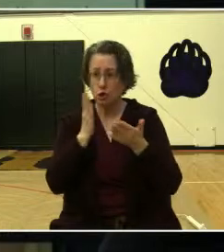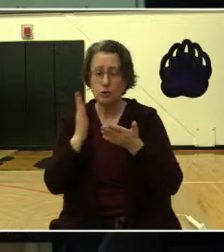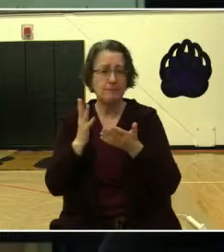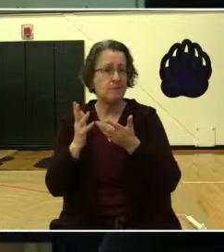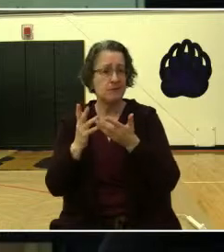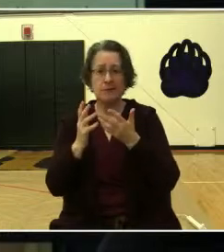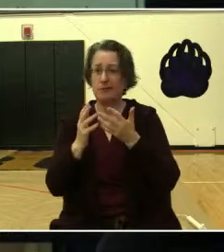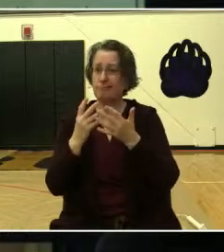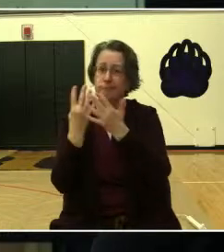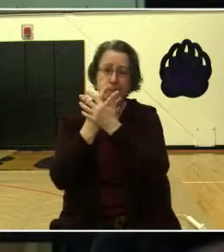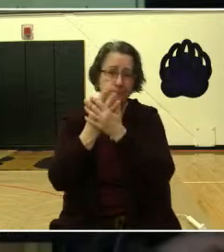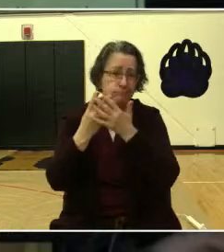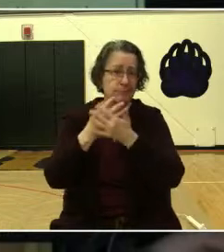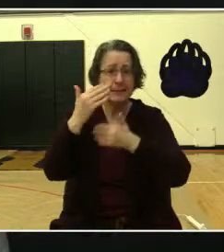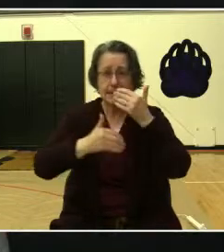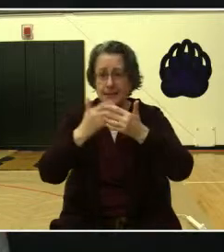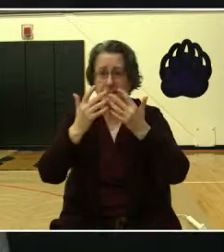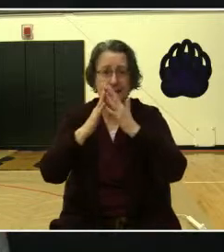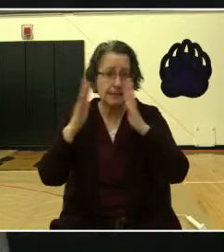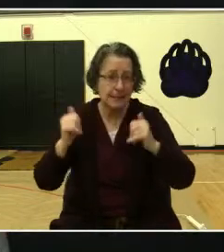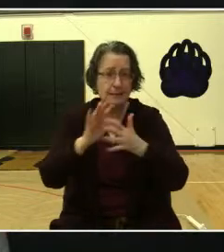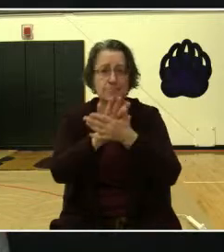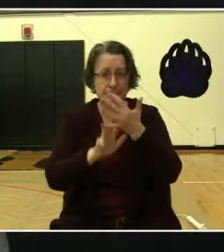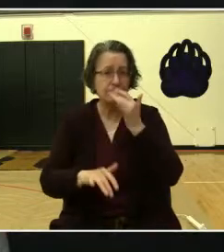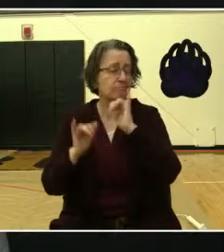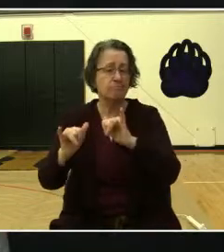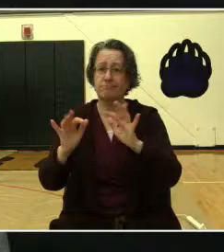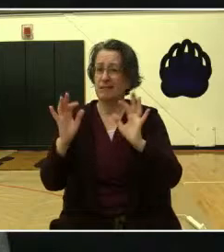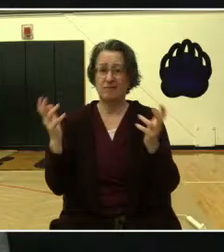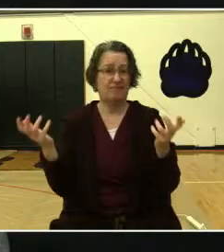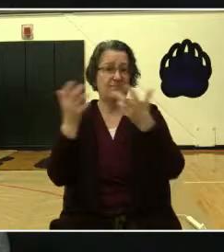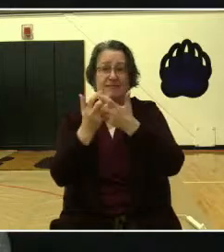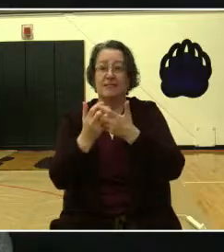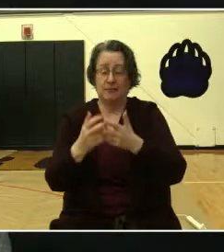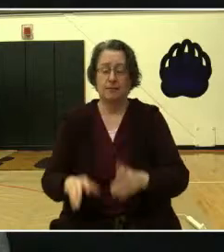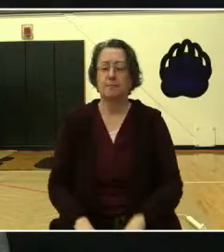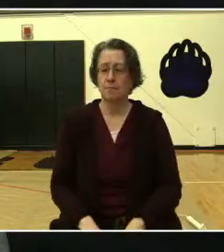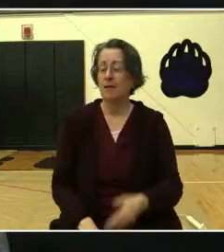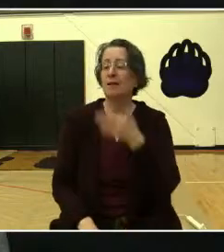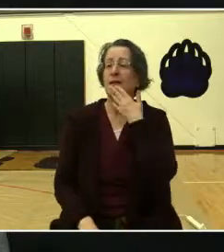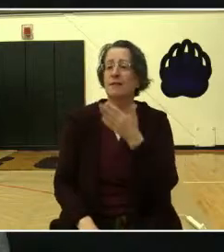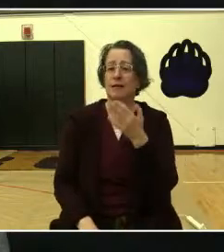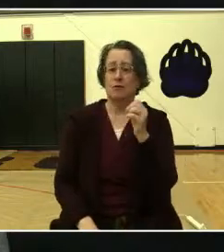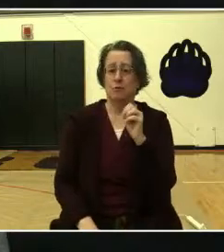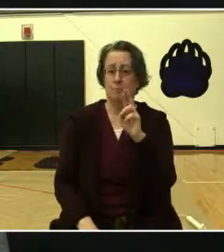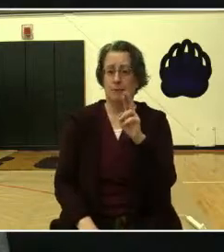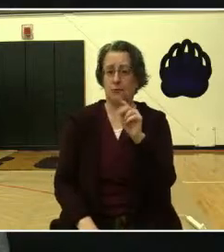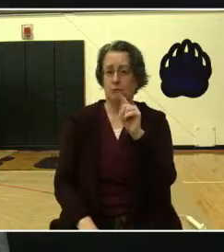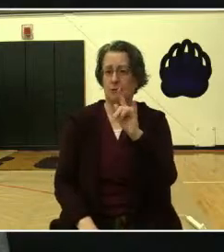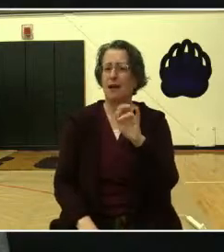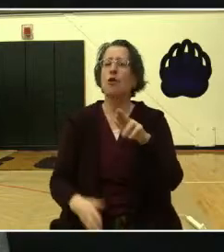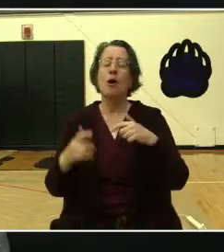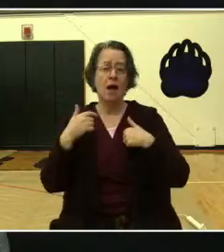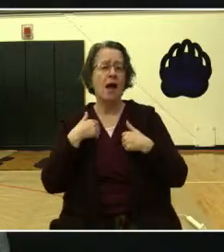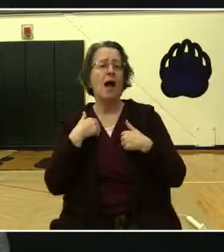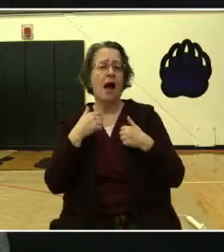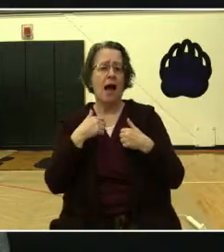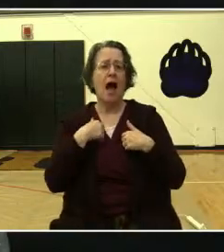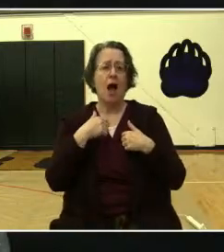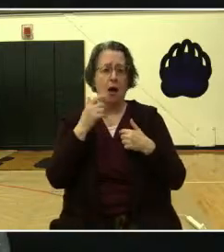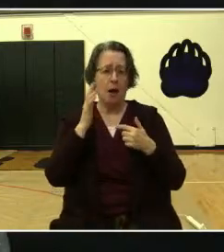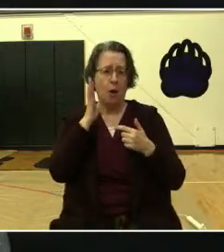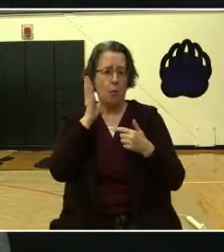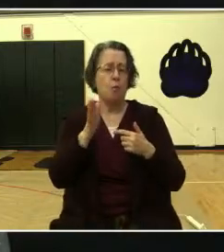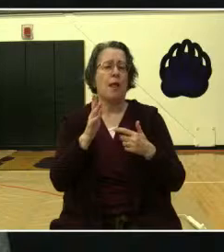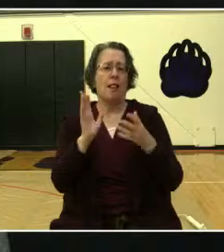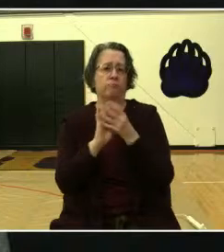there thank you Mr Tyler I just want to go back and uh repeat the answer in a little bit